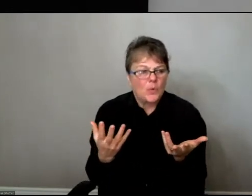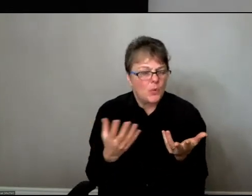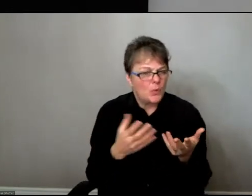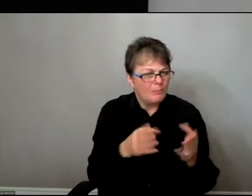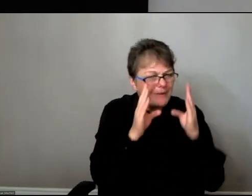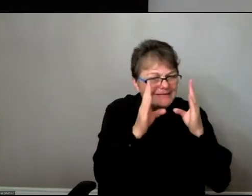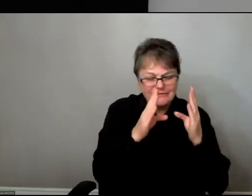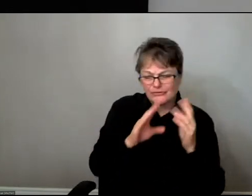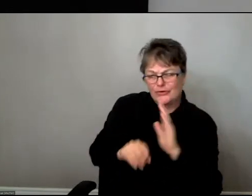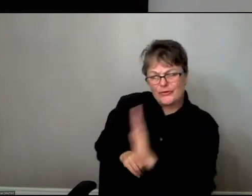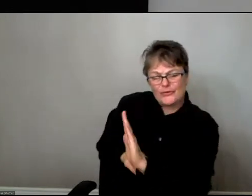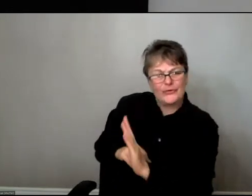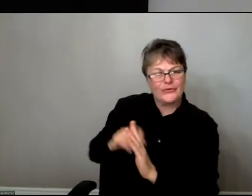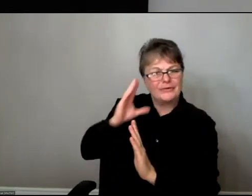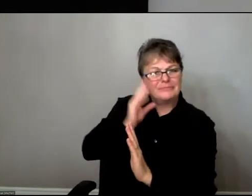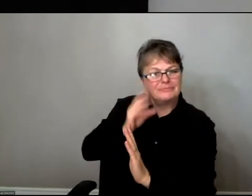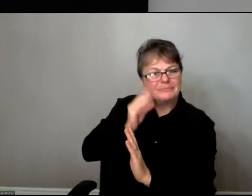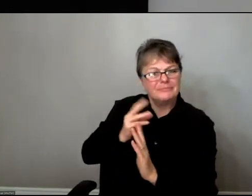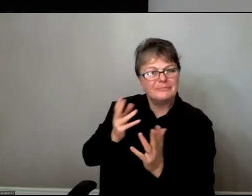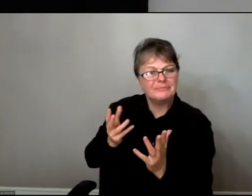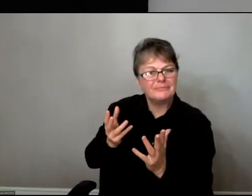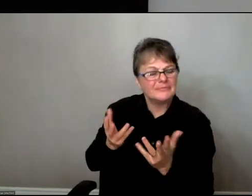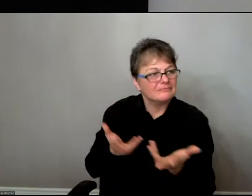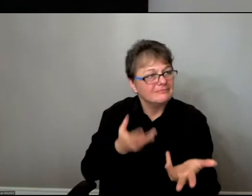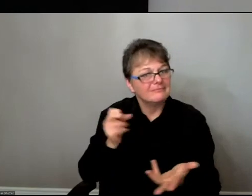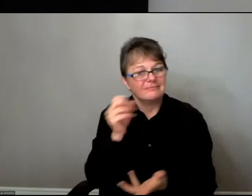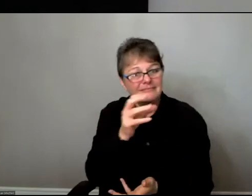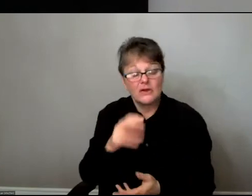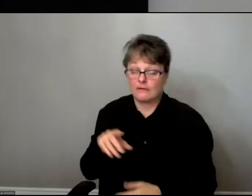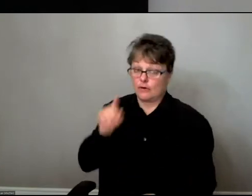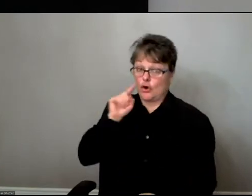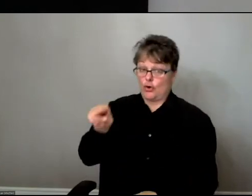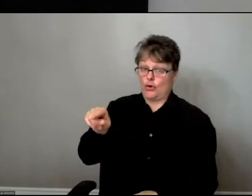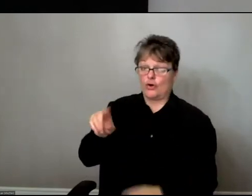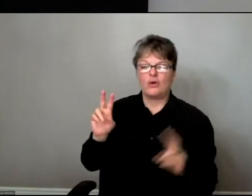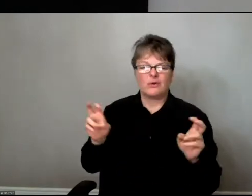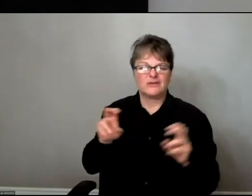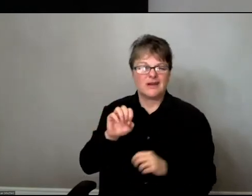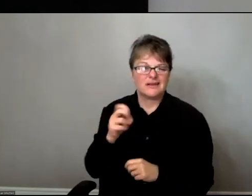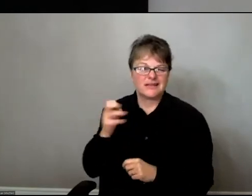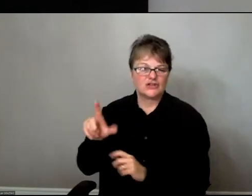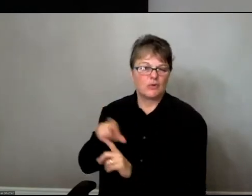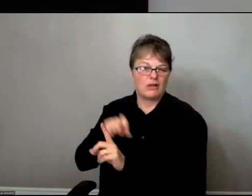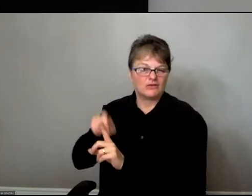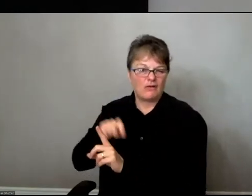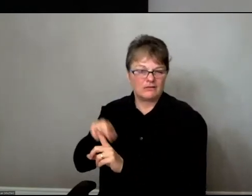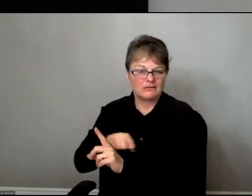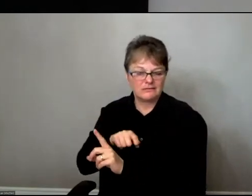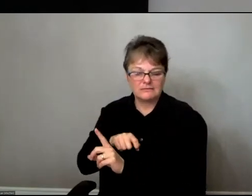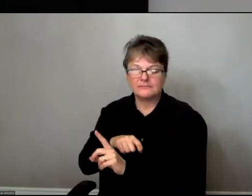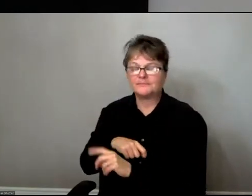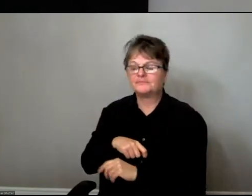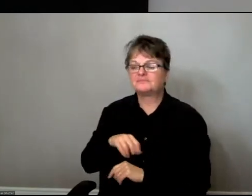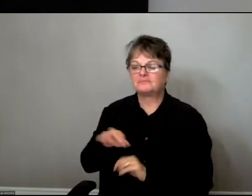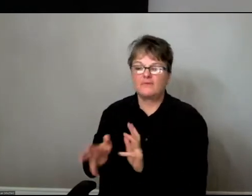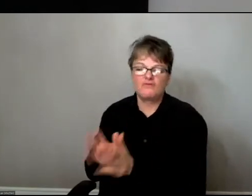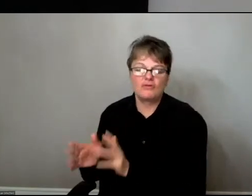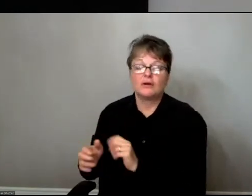violence? In this case, sexual assault. We are telling victims to come